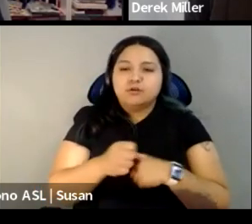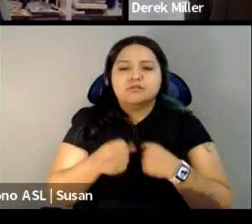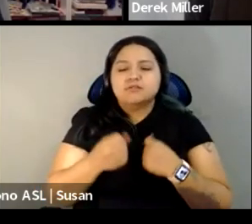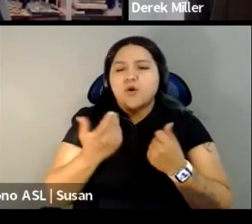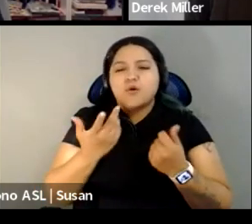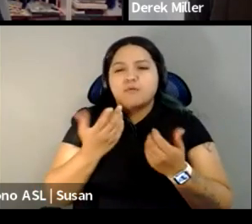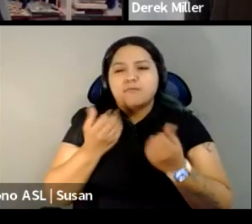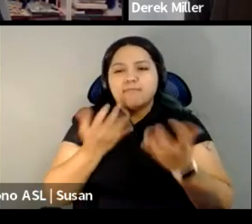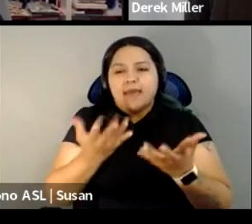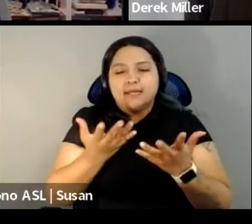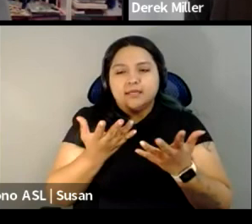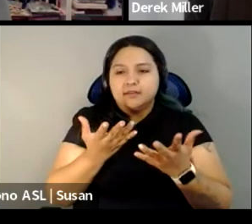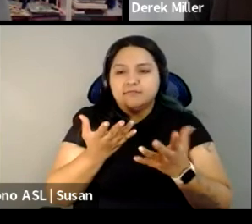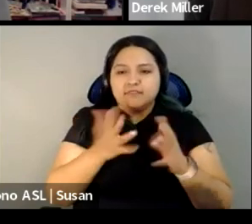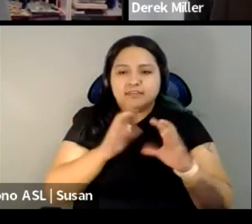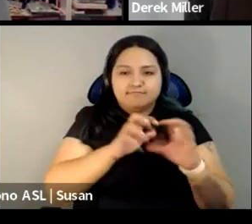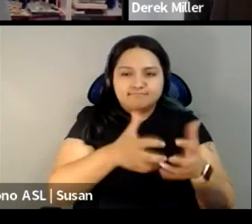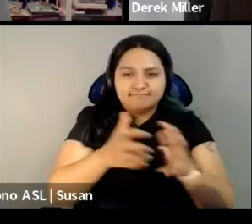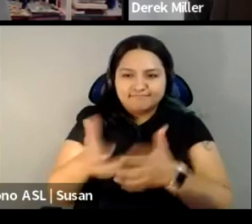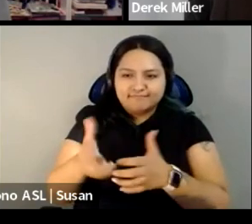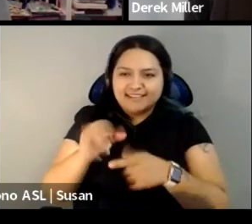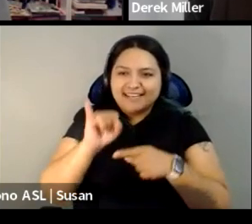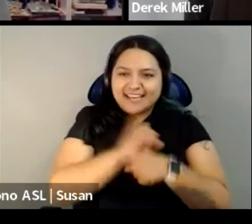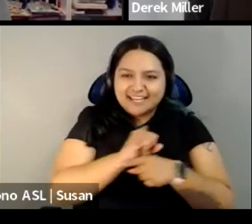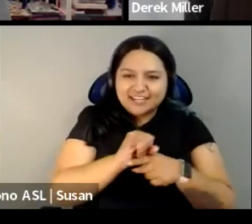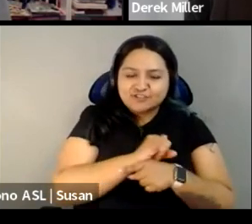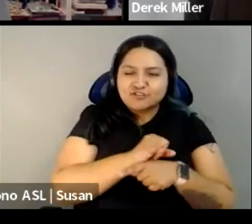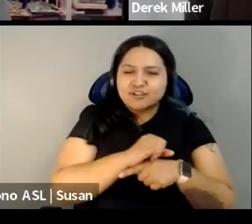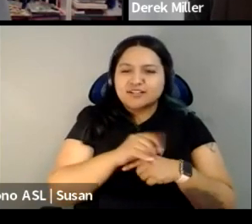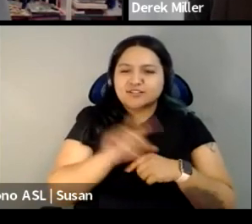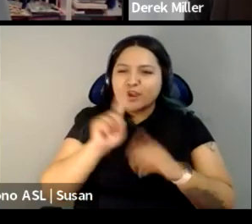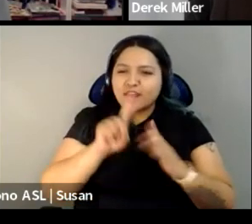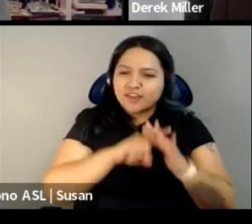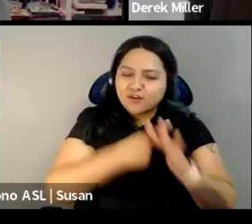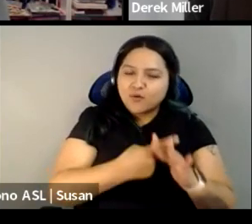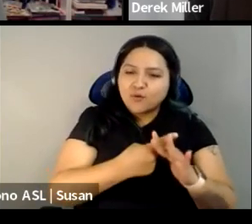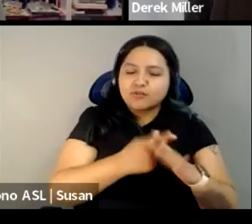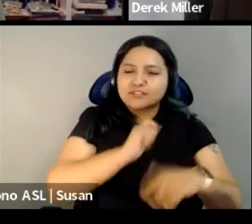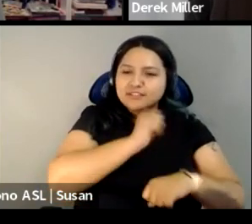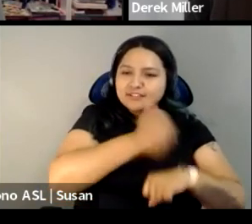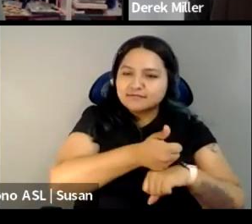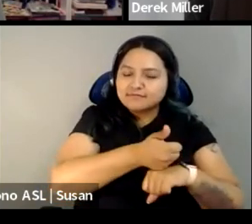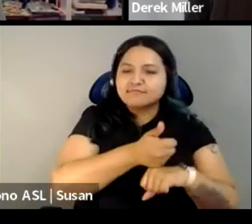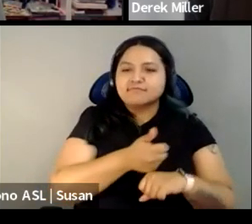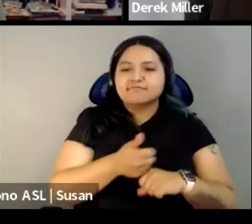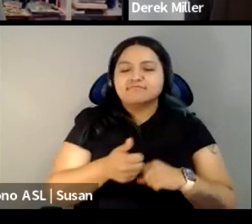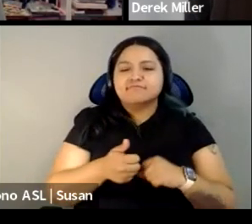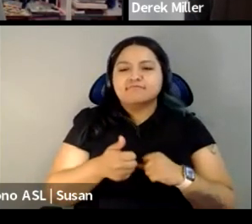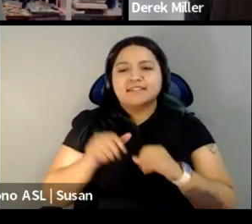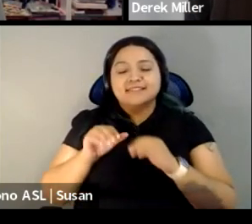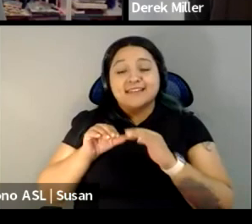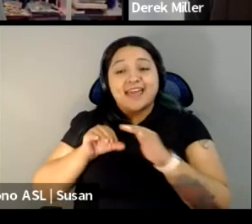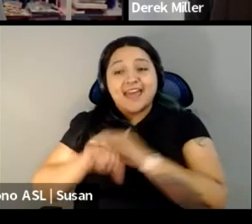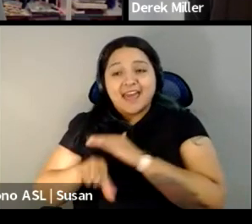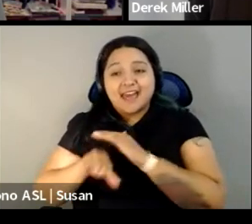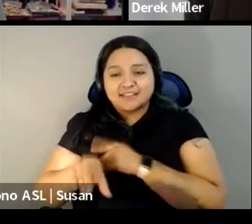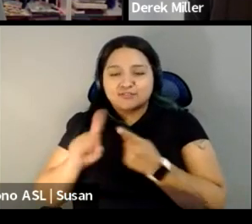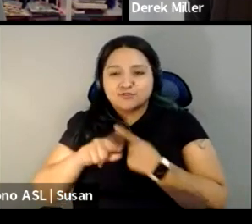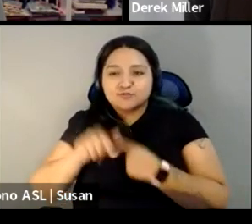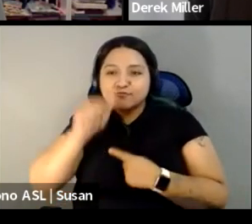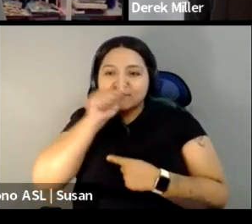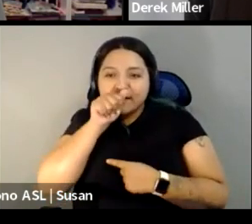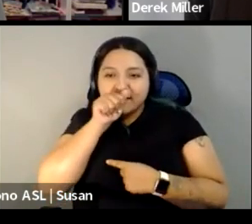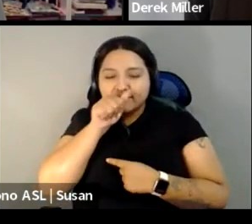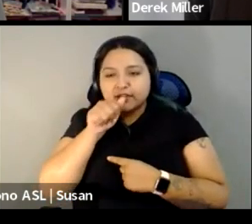industries and their origin stories and access to these extraordinary private archival collections. And here I want to really thank